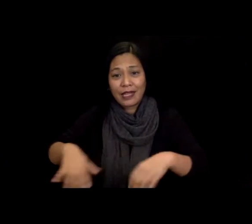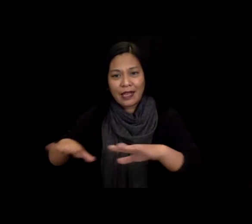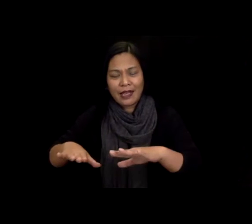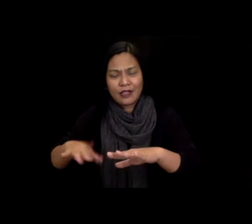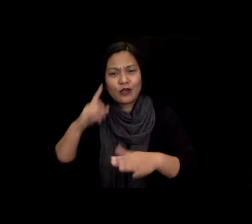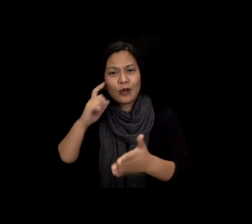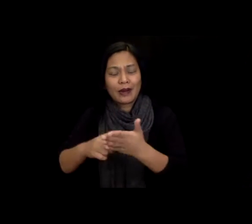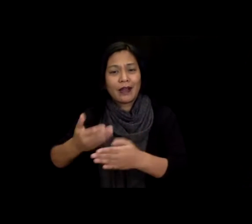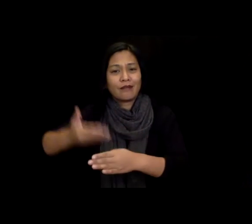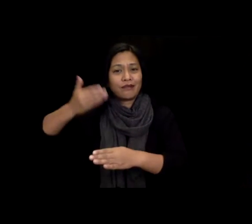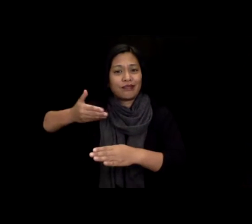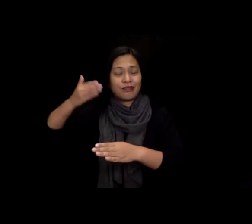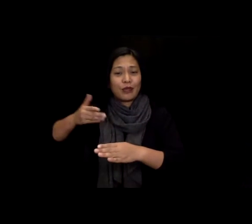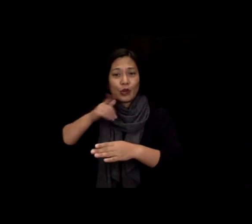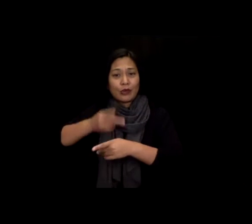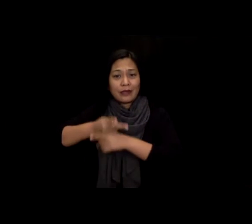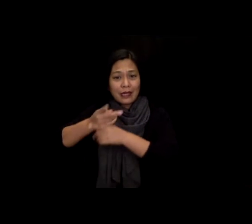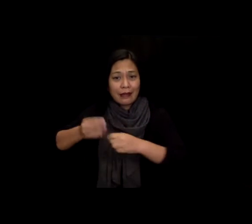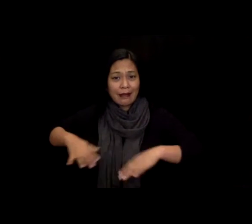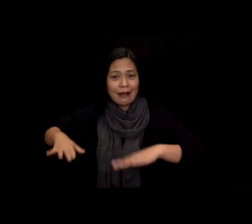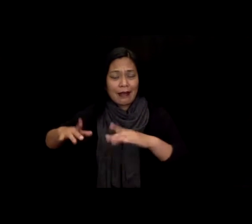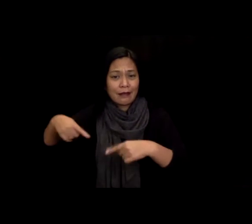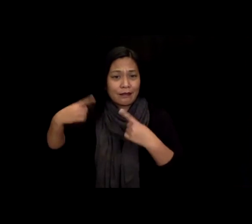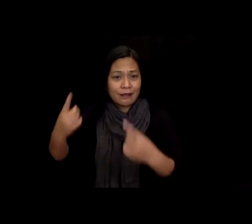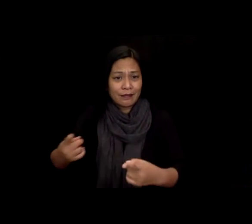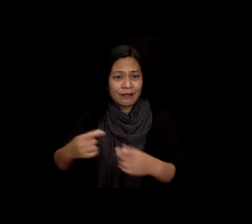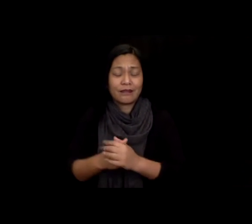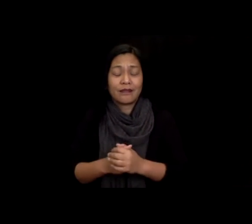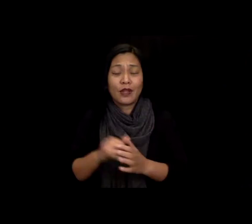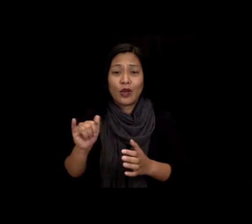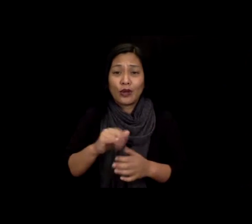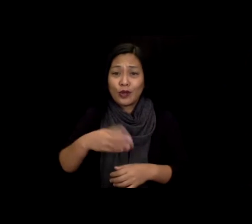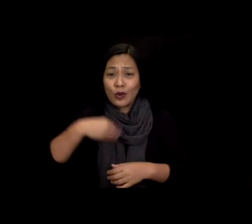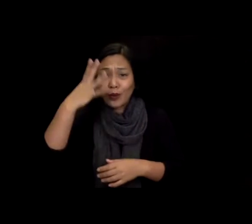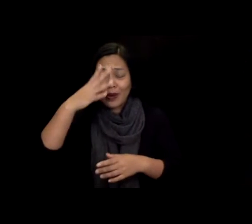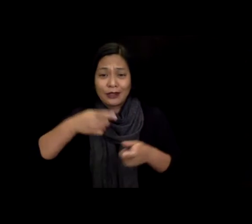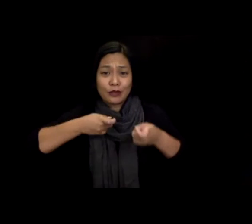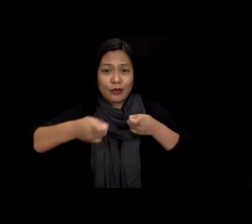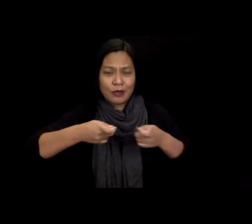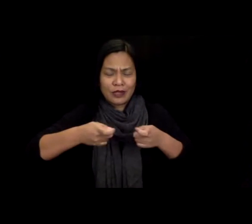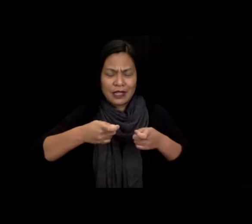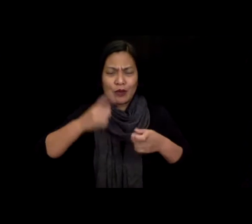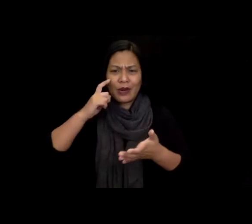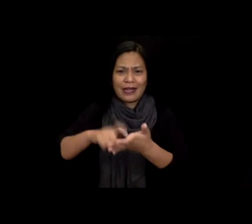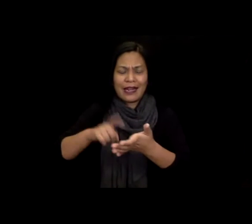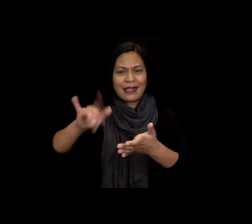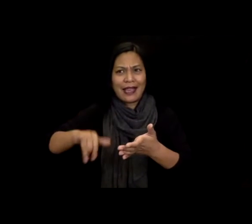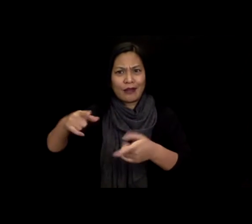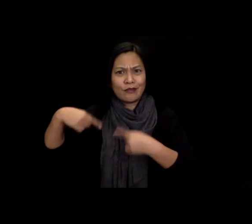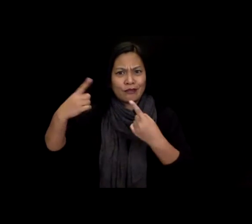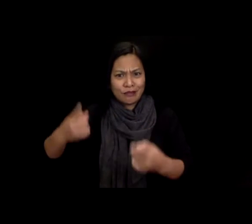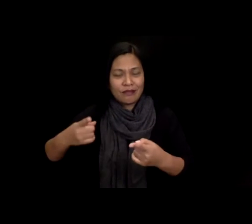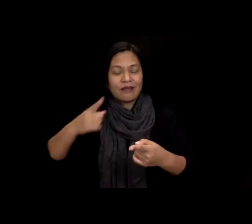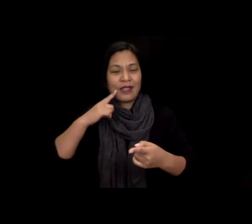We name the ways we are complicit in structures of white supremacy and also recognize that we're still in a time of great